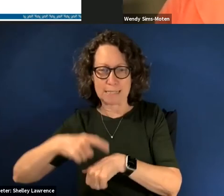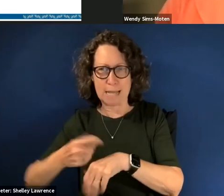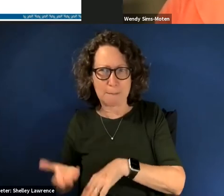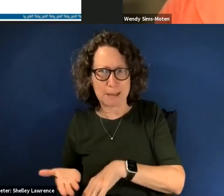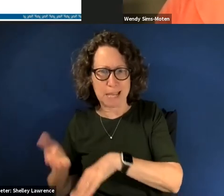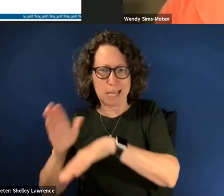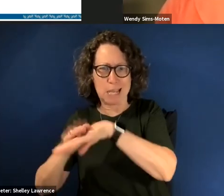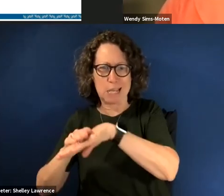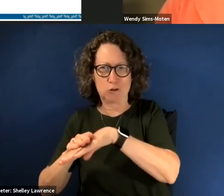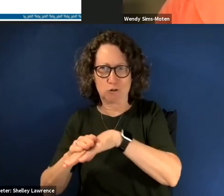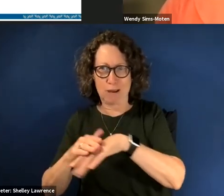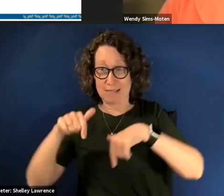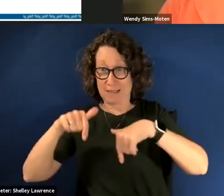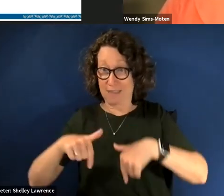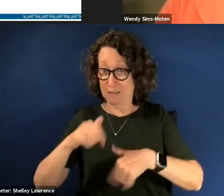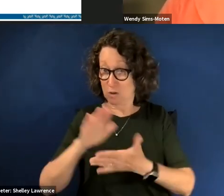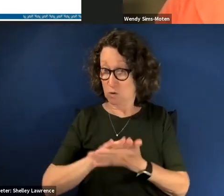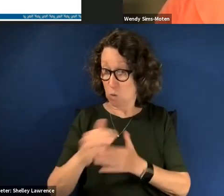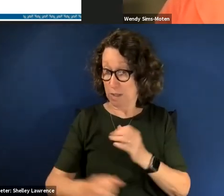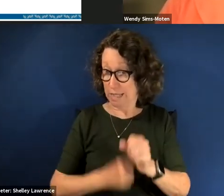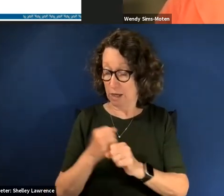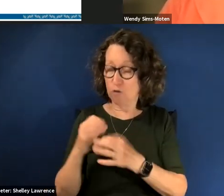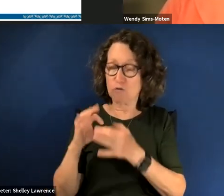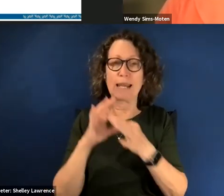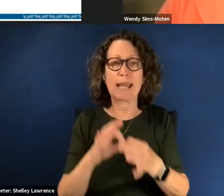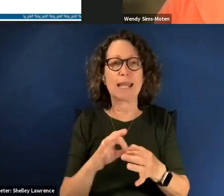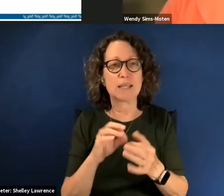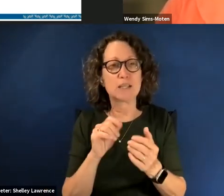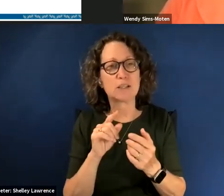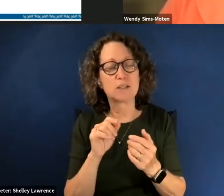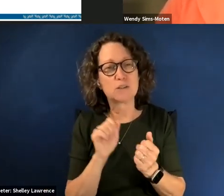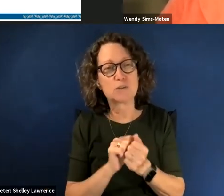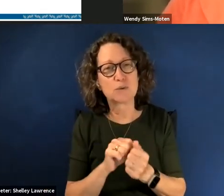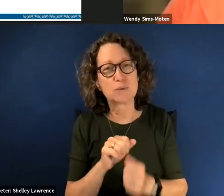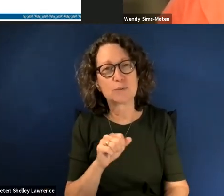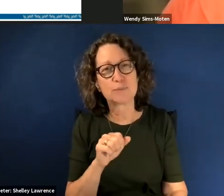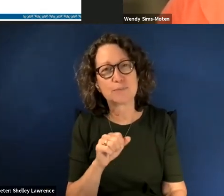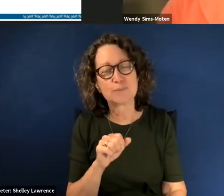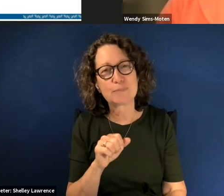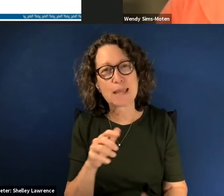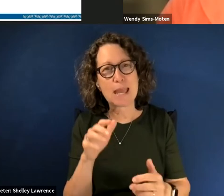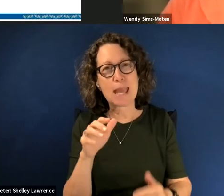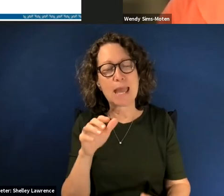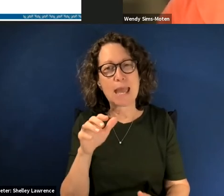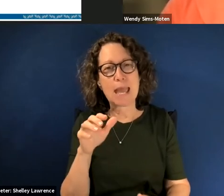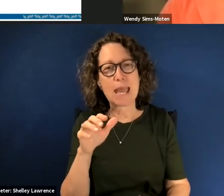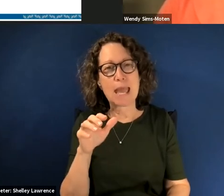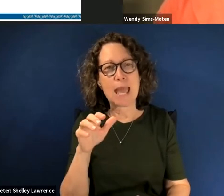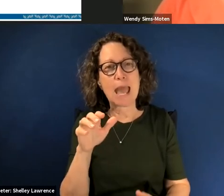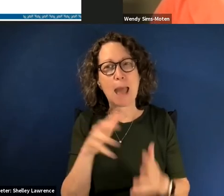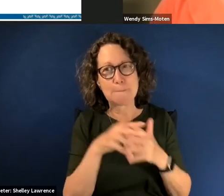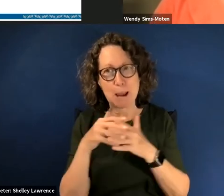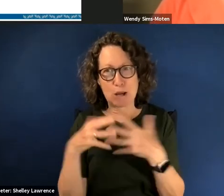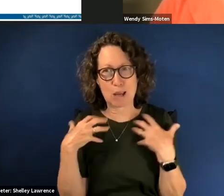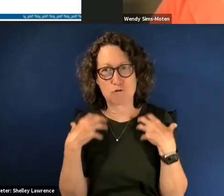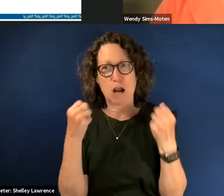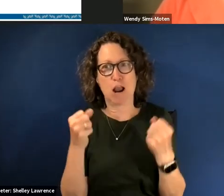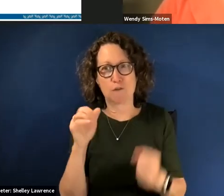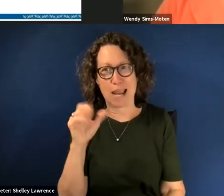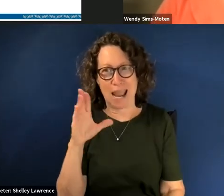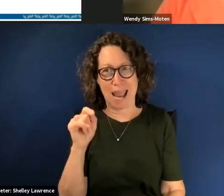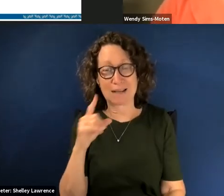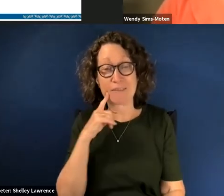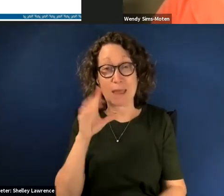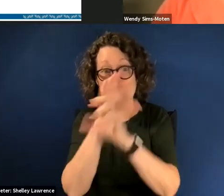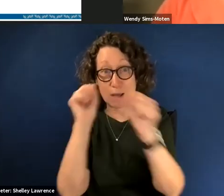increase in this school year related to the American Recovery Act that President Biden